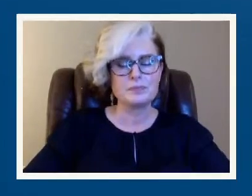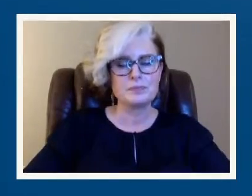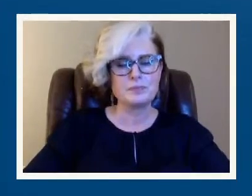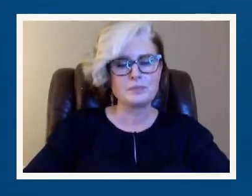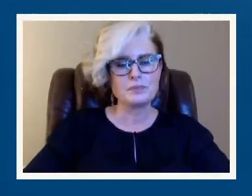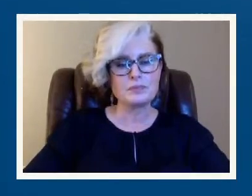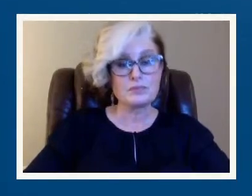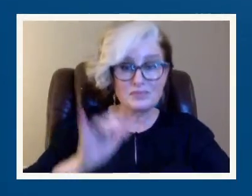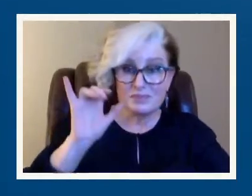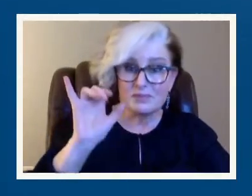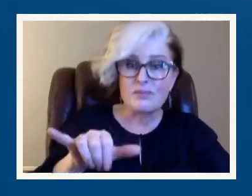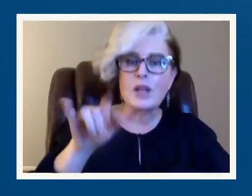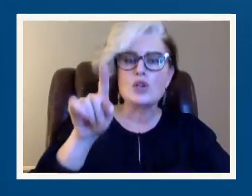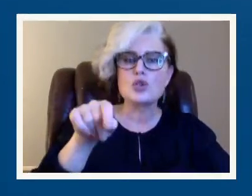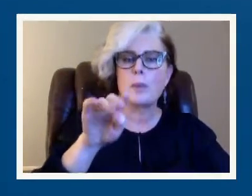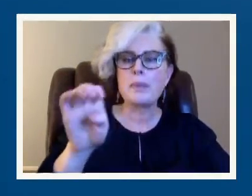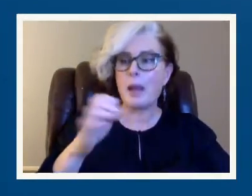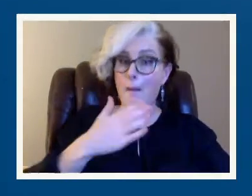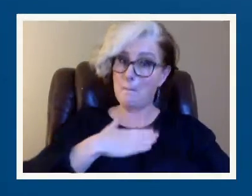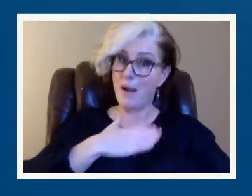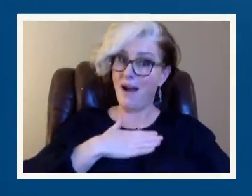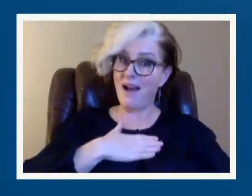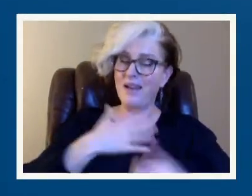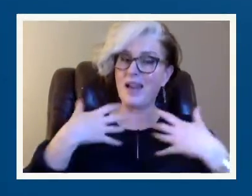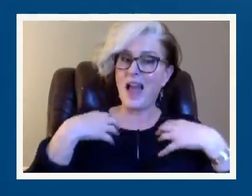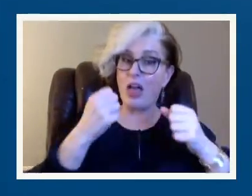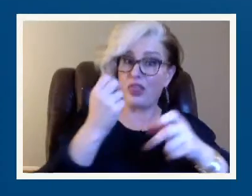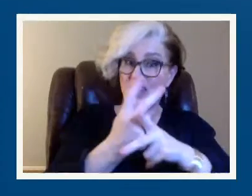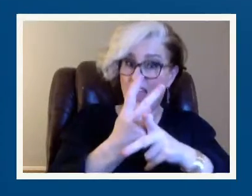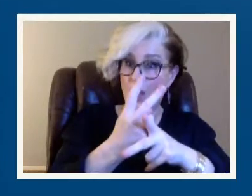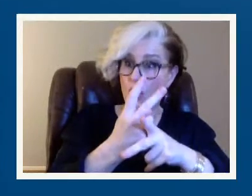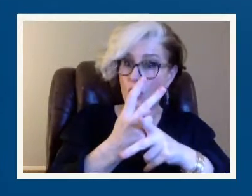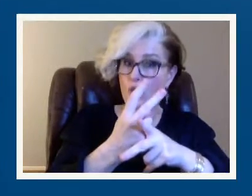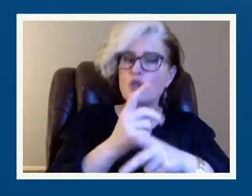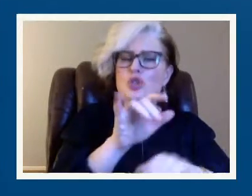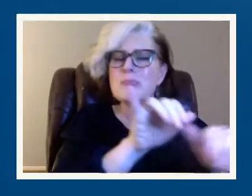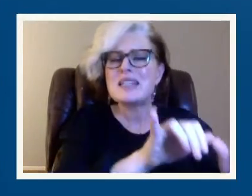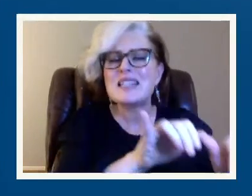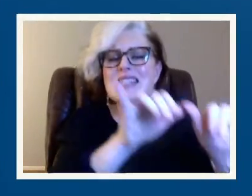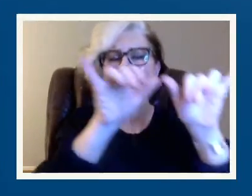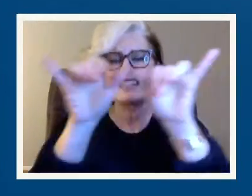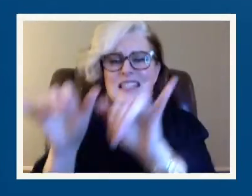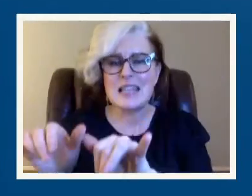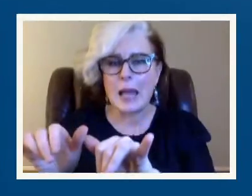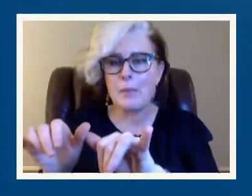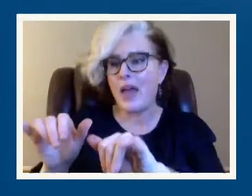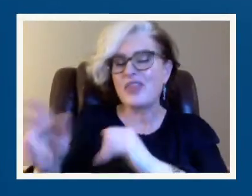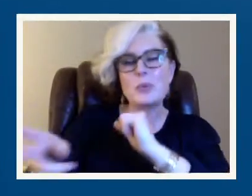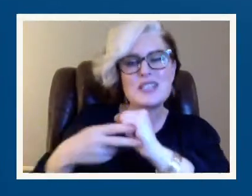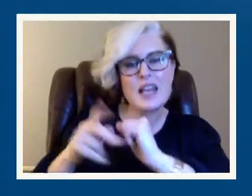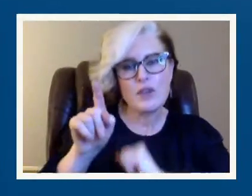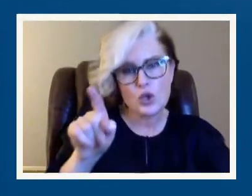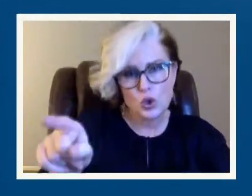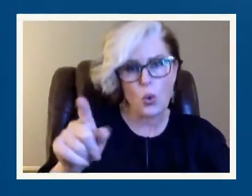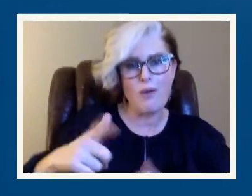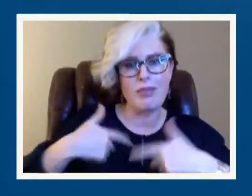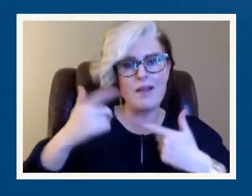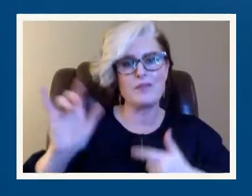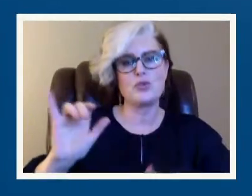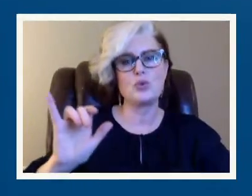That should be, my health care that saved my life should be the same kind of health care that might save your life.